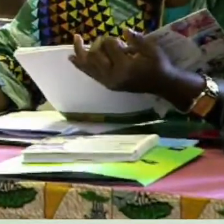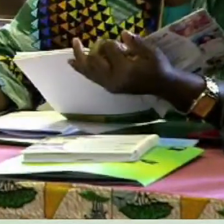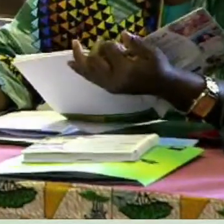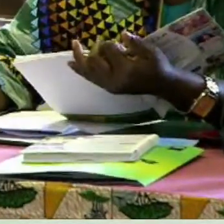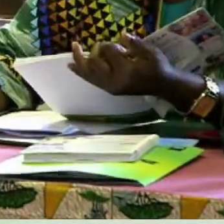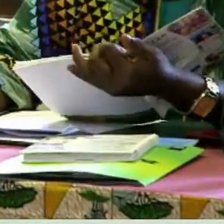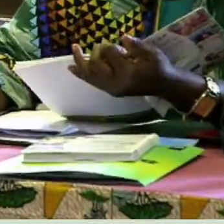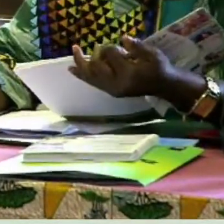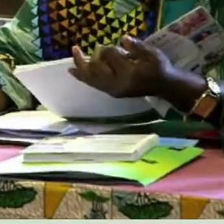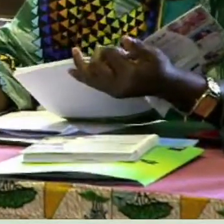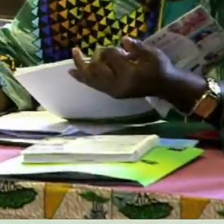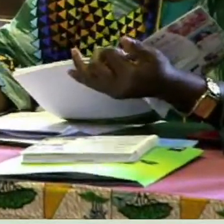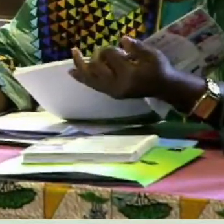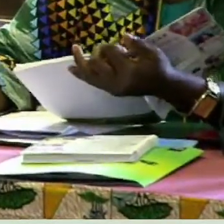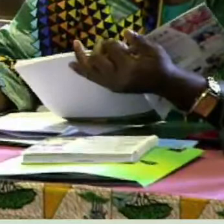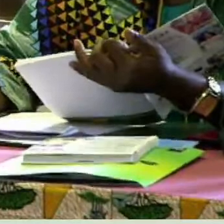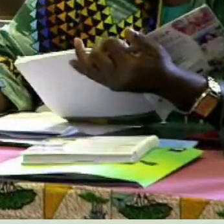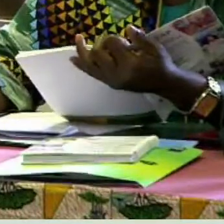Professor PLO,